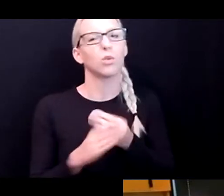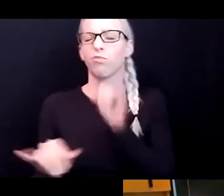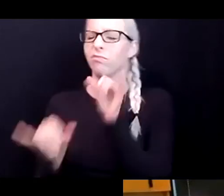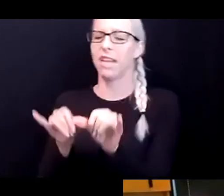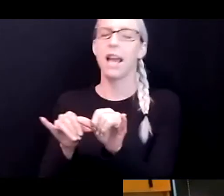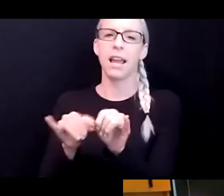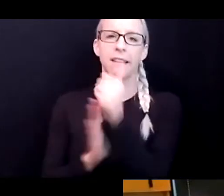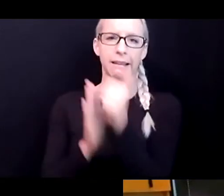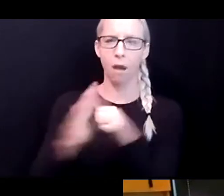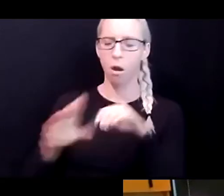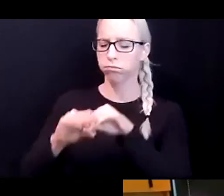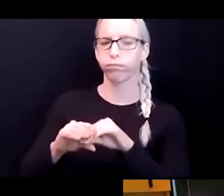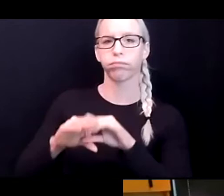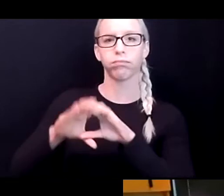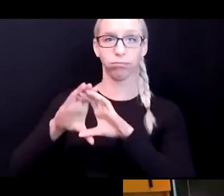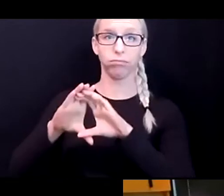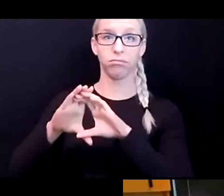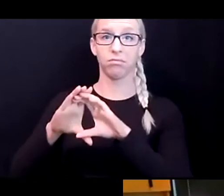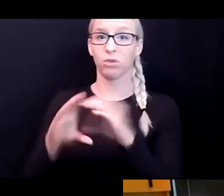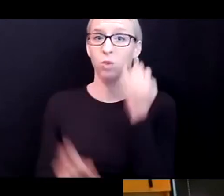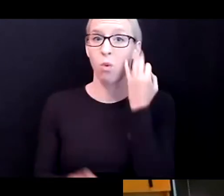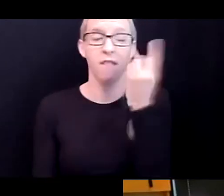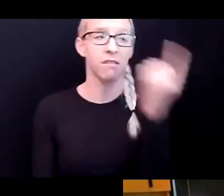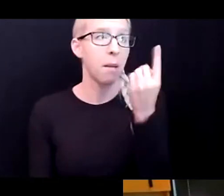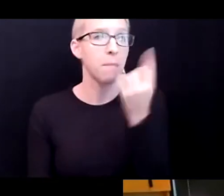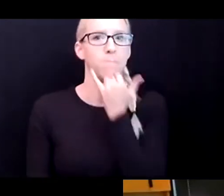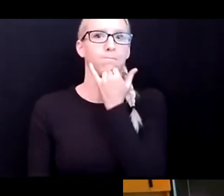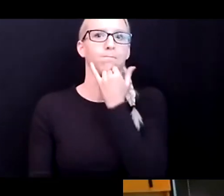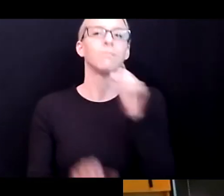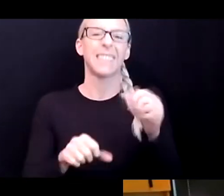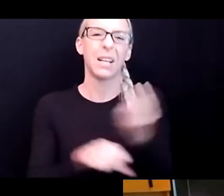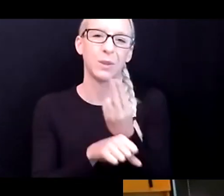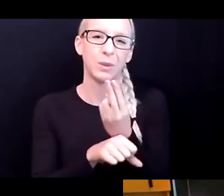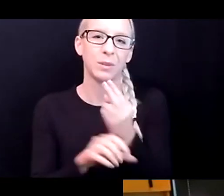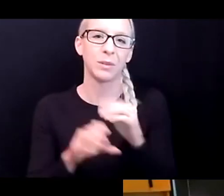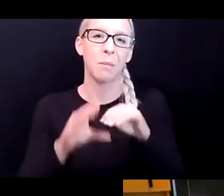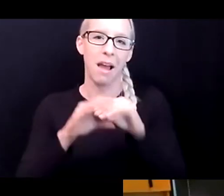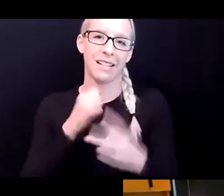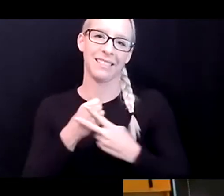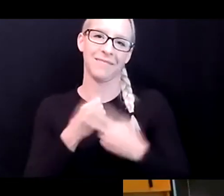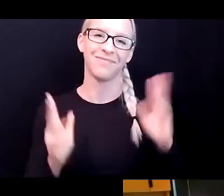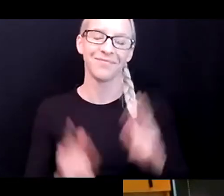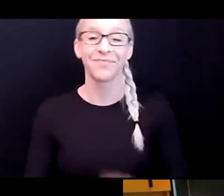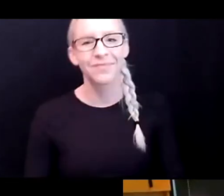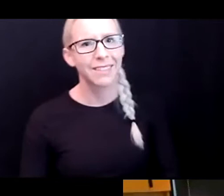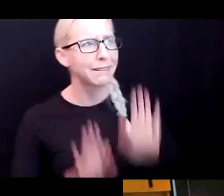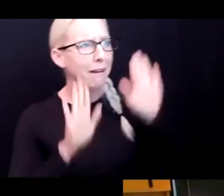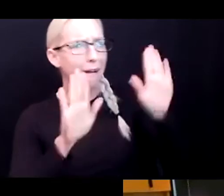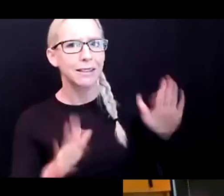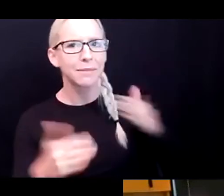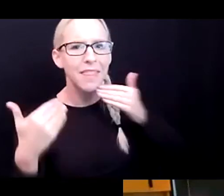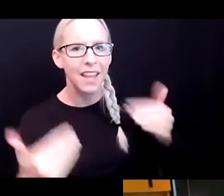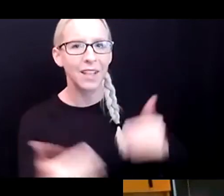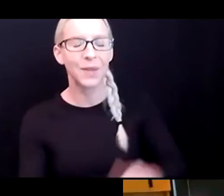account for whatever he might need in the next few years. That's awesome. Thank you so much for sharing that.